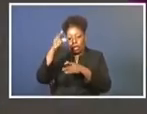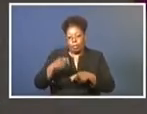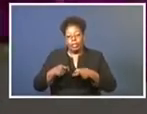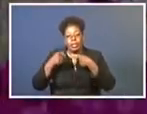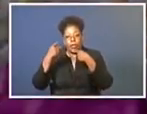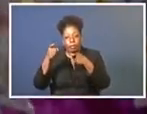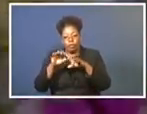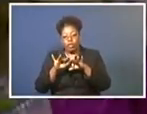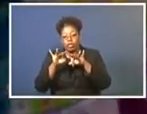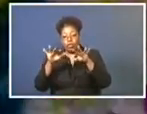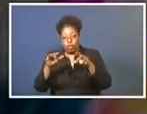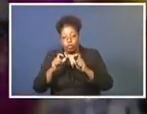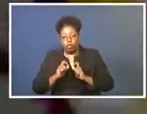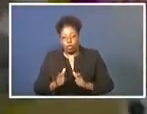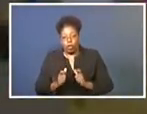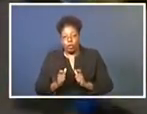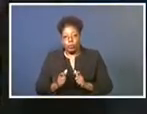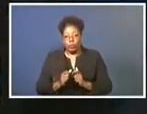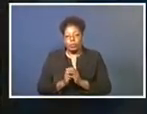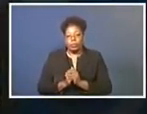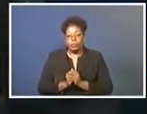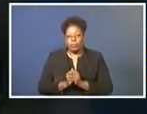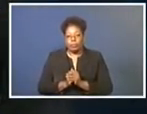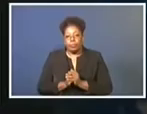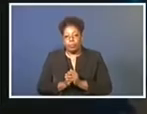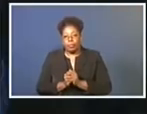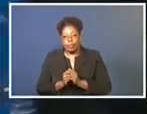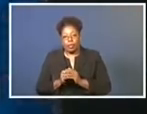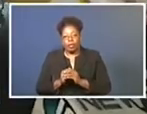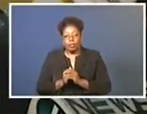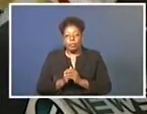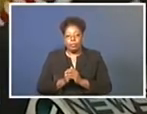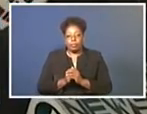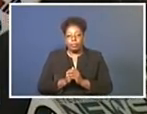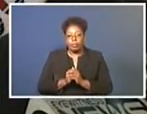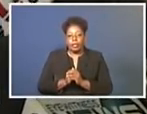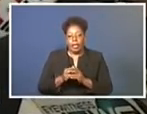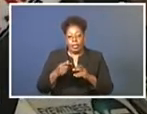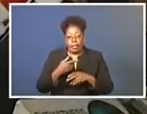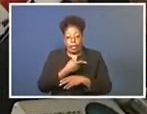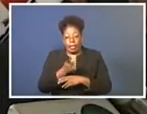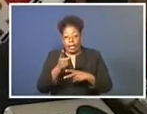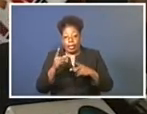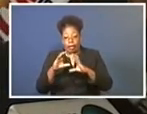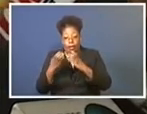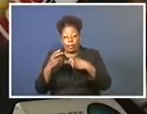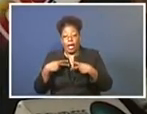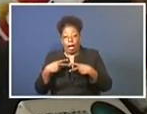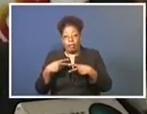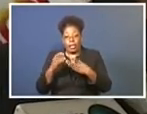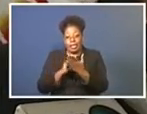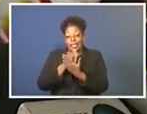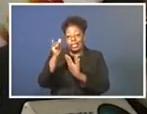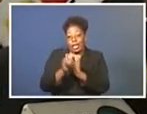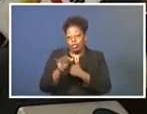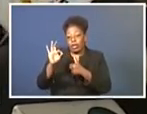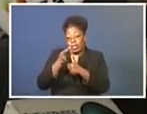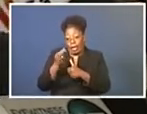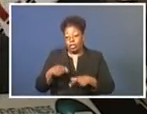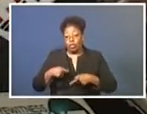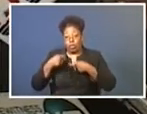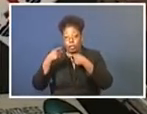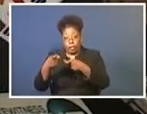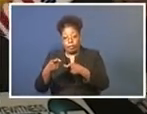for the virtual John Canoe. I don't have a time limit set to be air, but they have until January 9th to produce, to provide me with